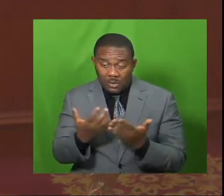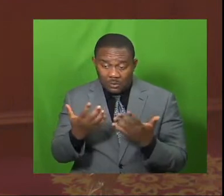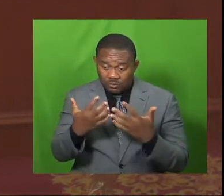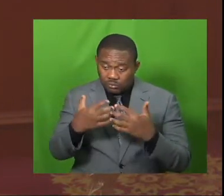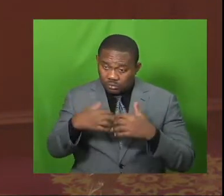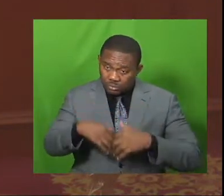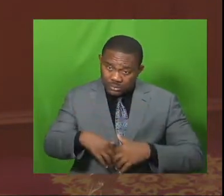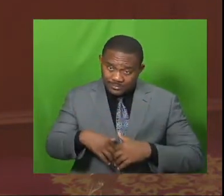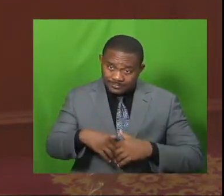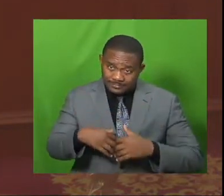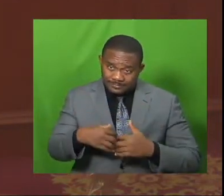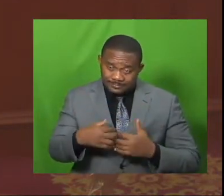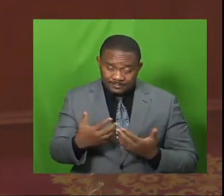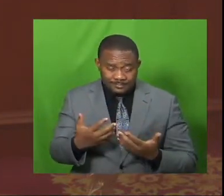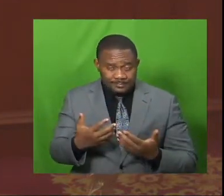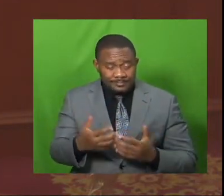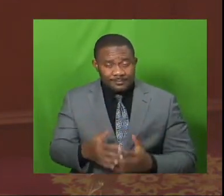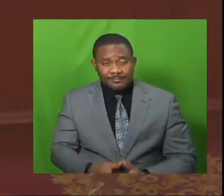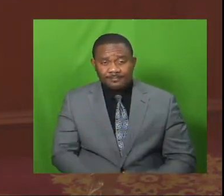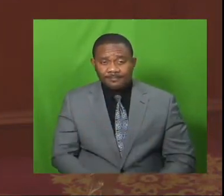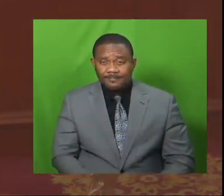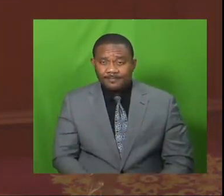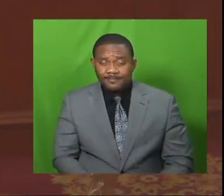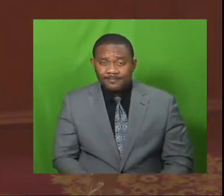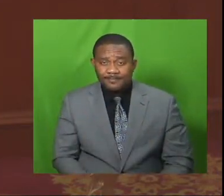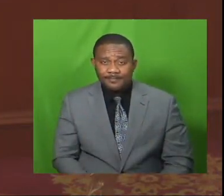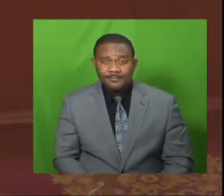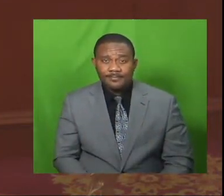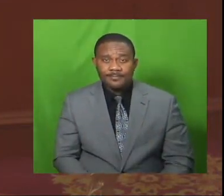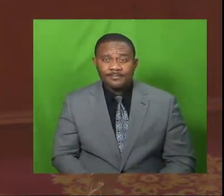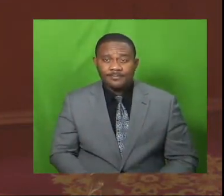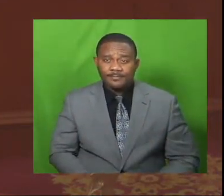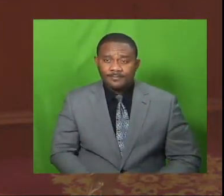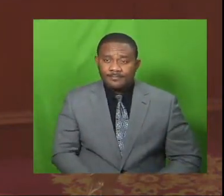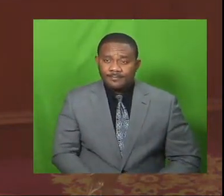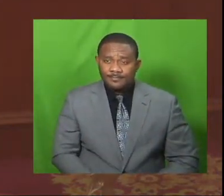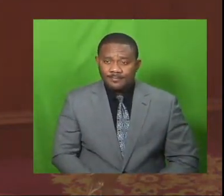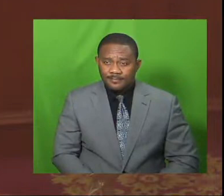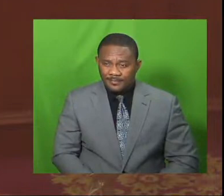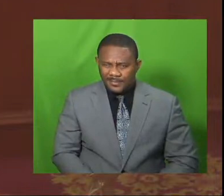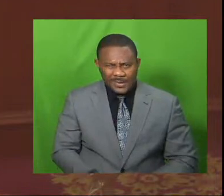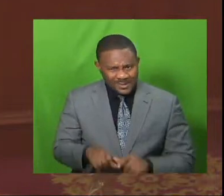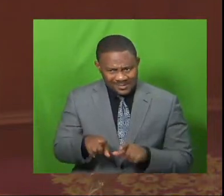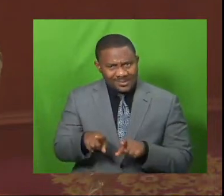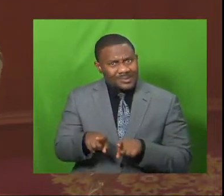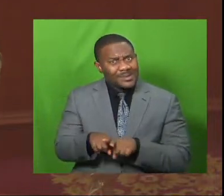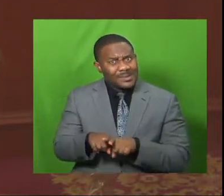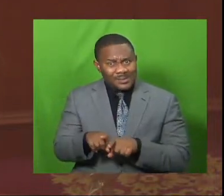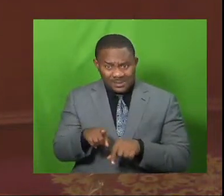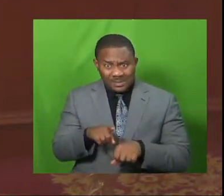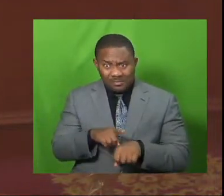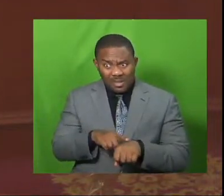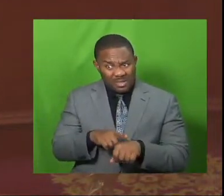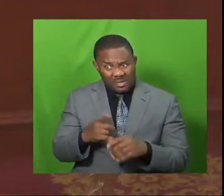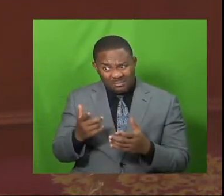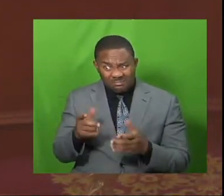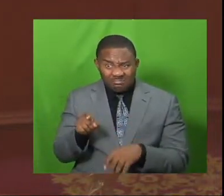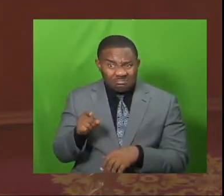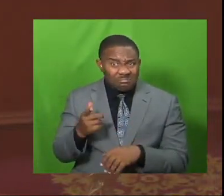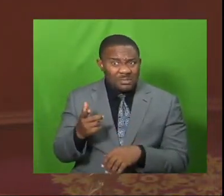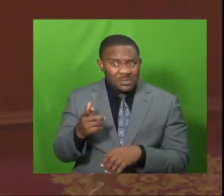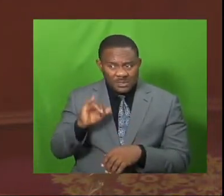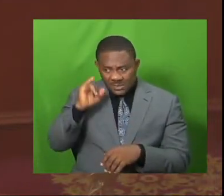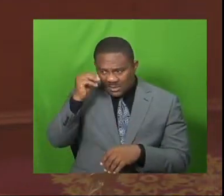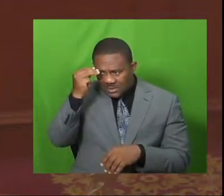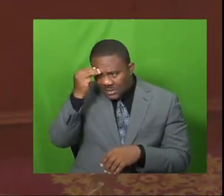lunch and you need to pay. But Mr. Speaker, in the same period that His Excellency John Dramani Mahama ran this economy,